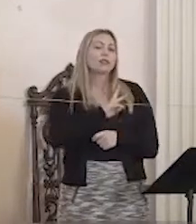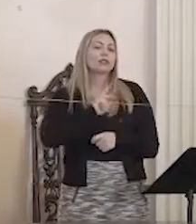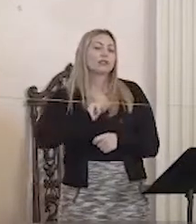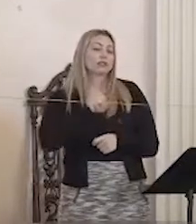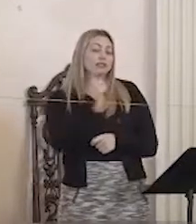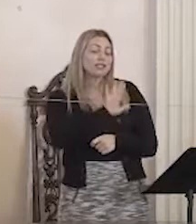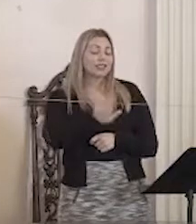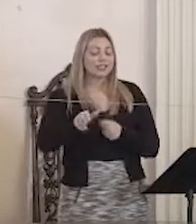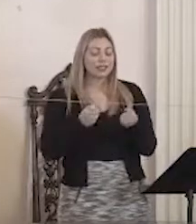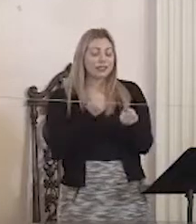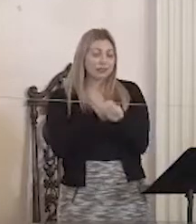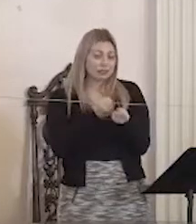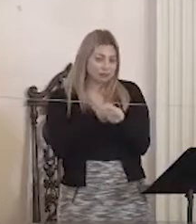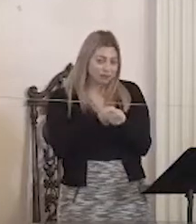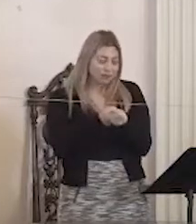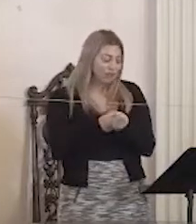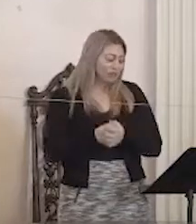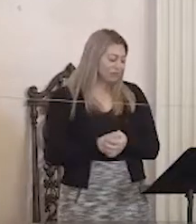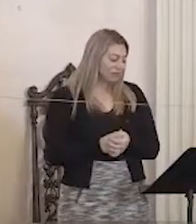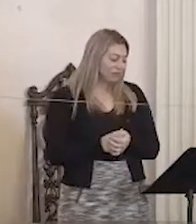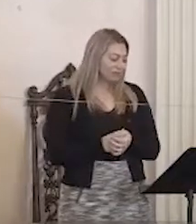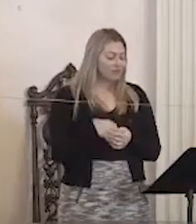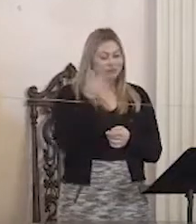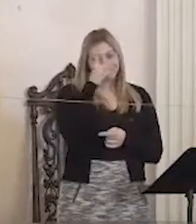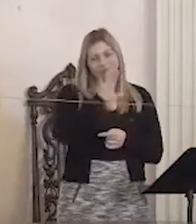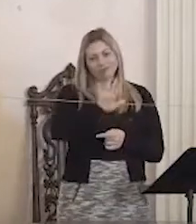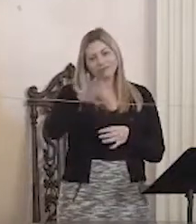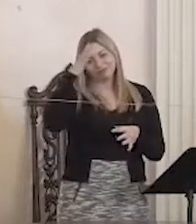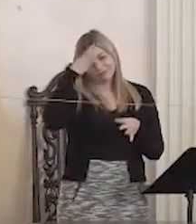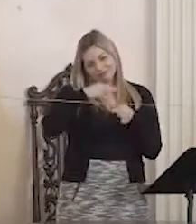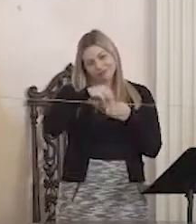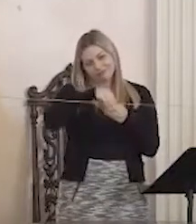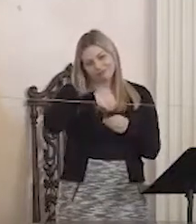their support, for faith in me.